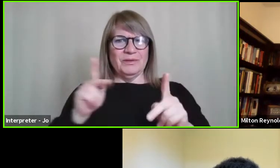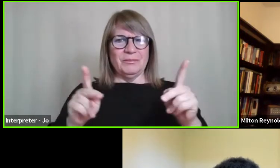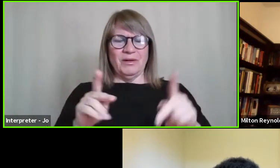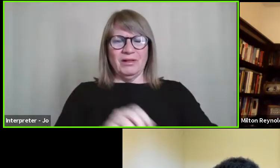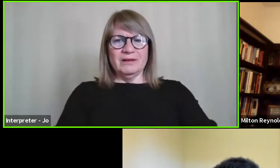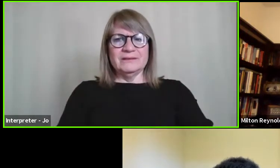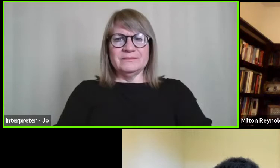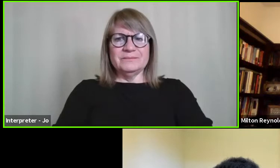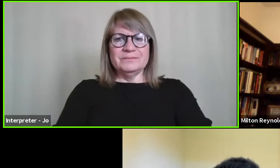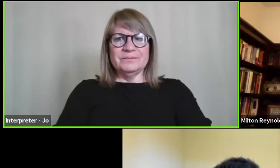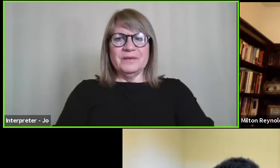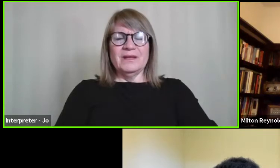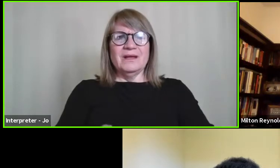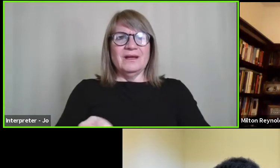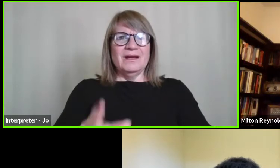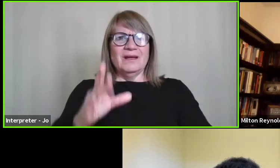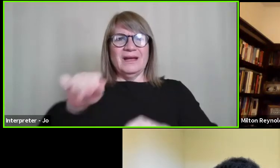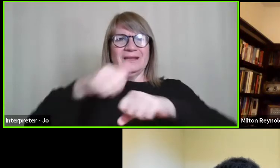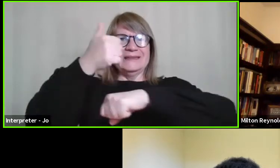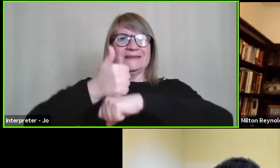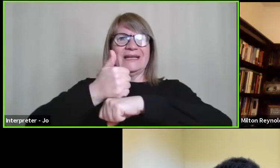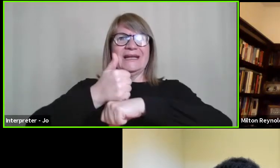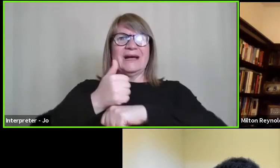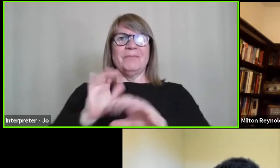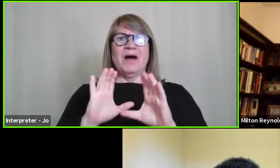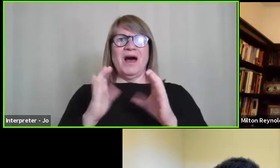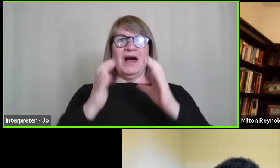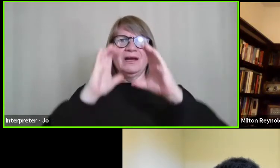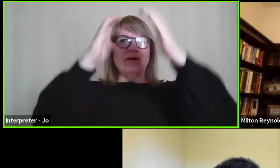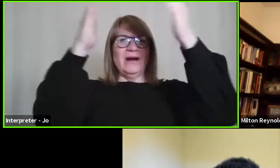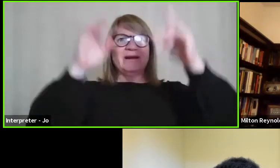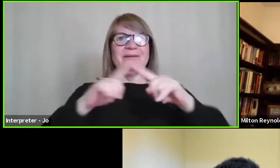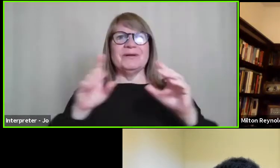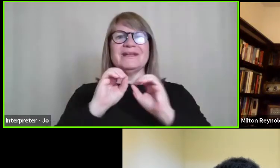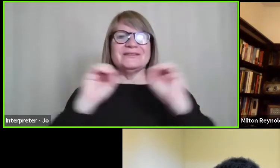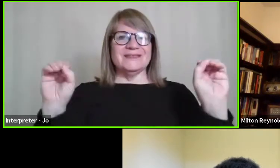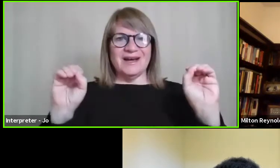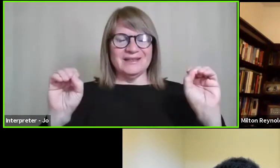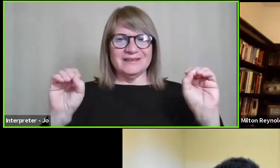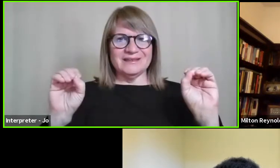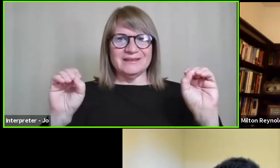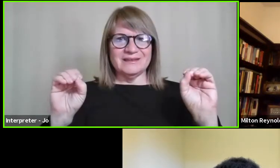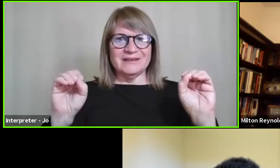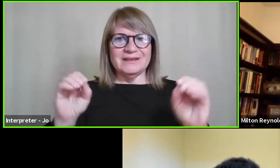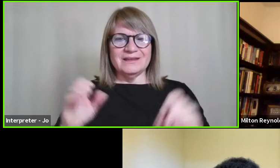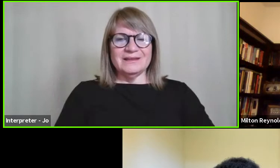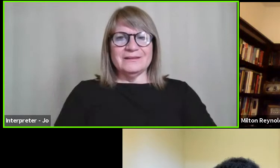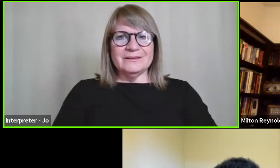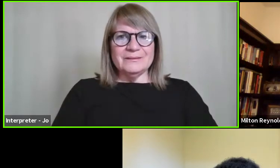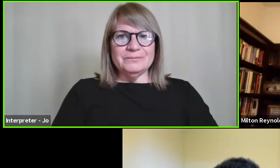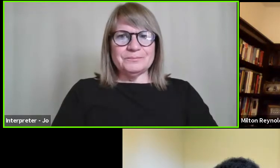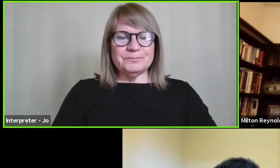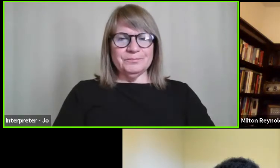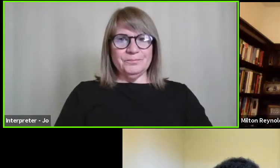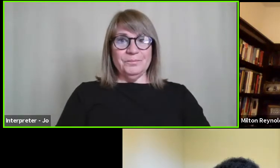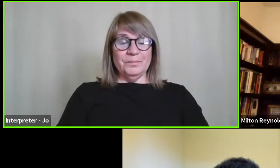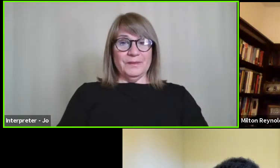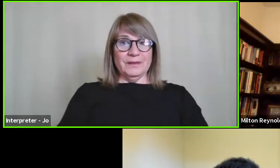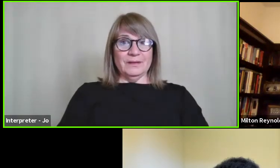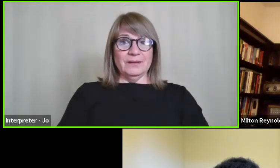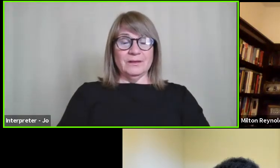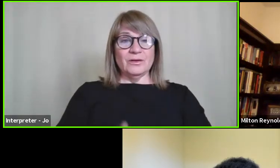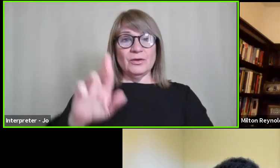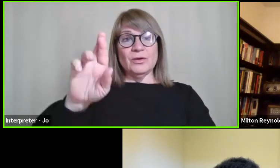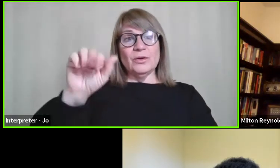ability to hold the complexity of race really requires and racialization to be specific really requires an